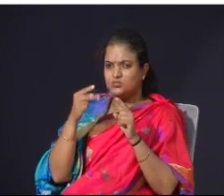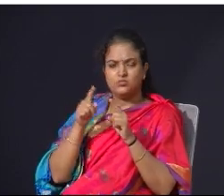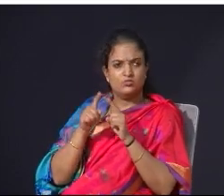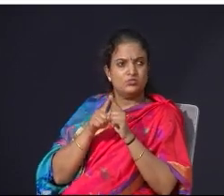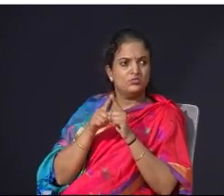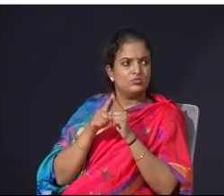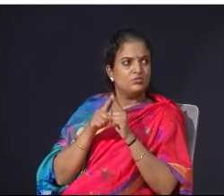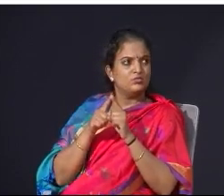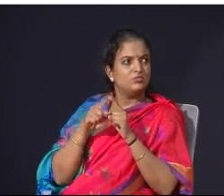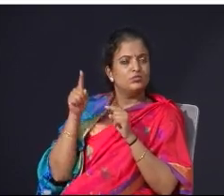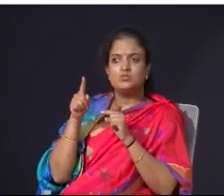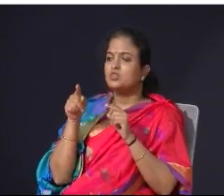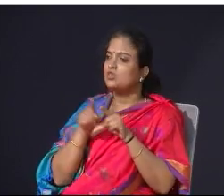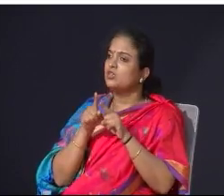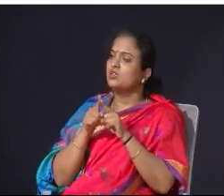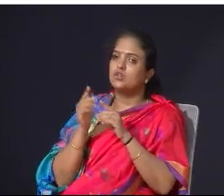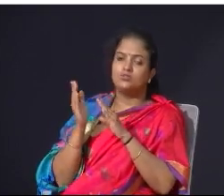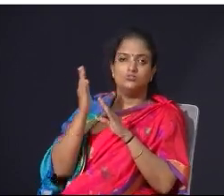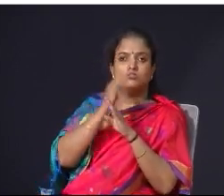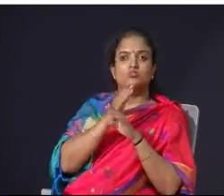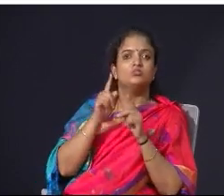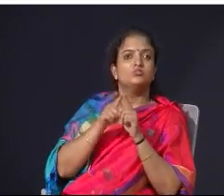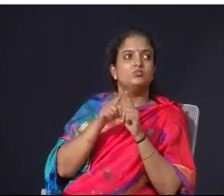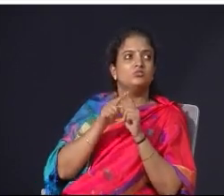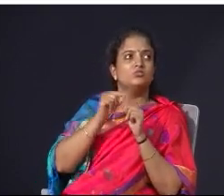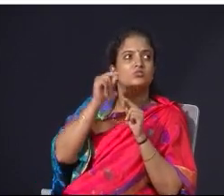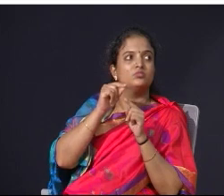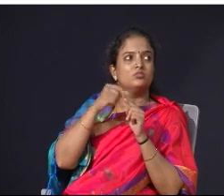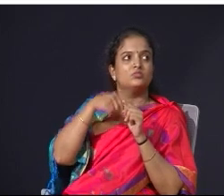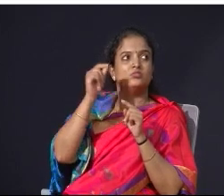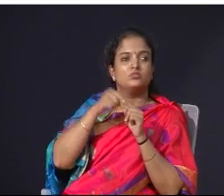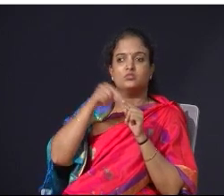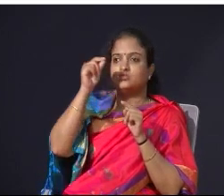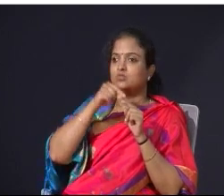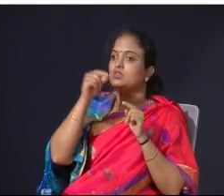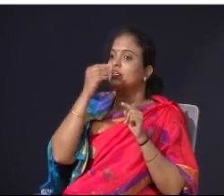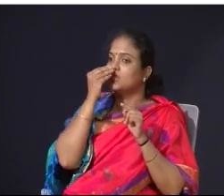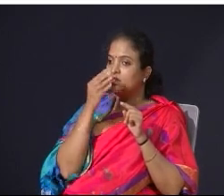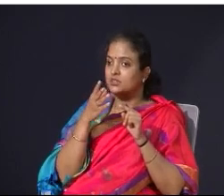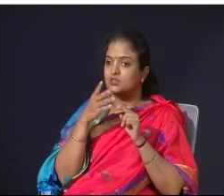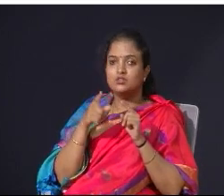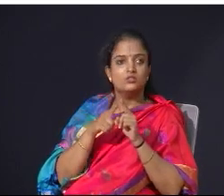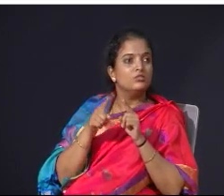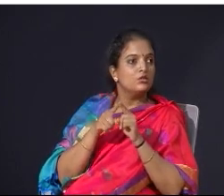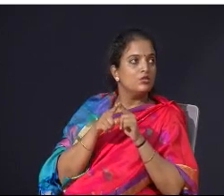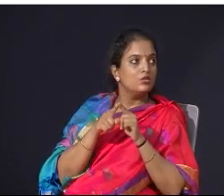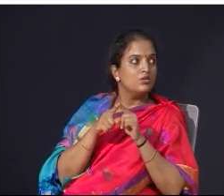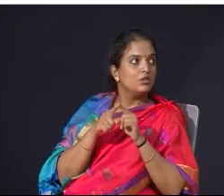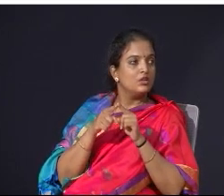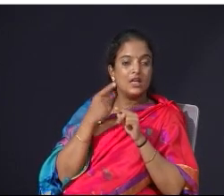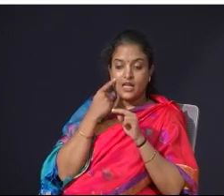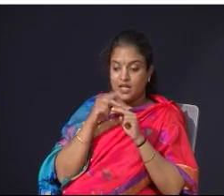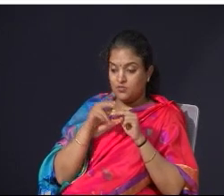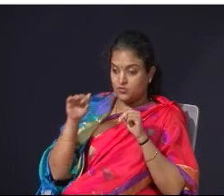hypotonicity, she has moved on to acrylic because she can give the strokes without any resistance, right? So if the